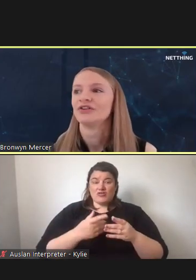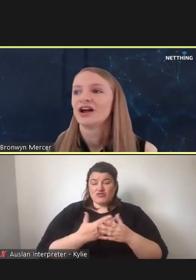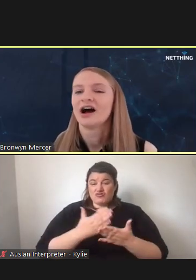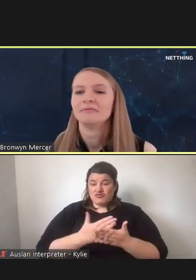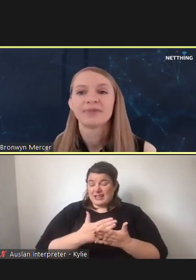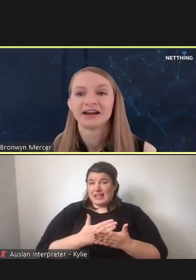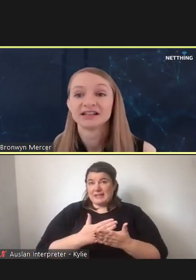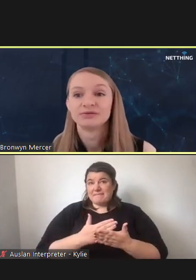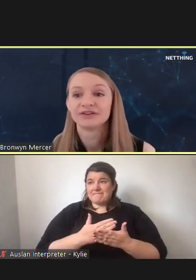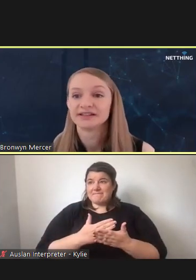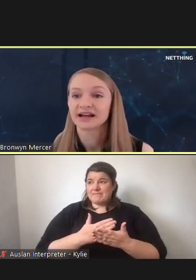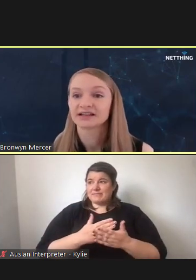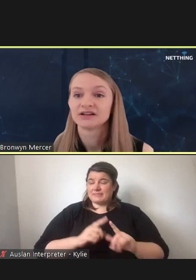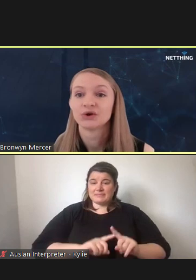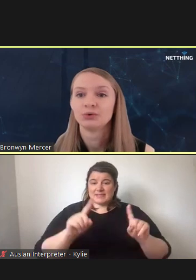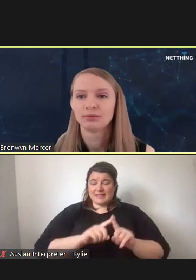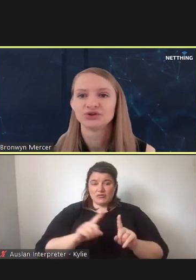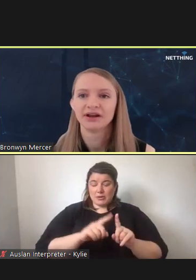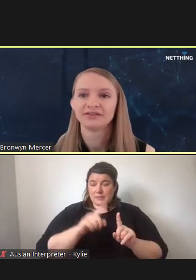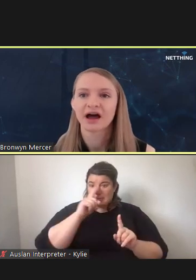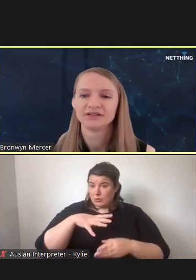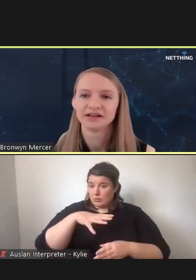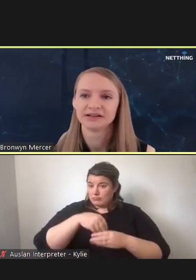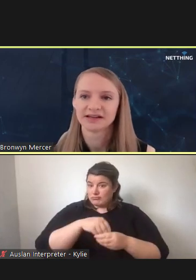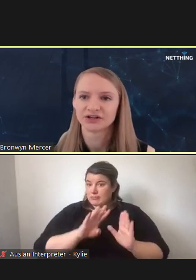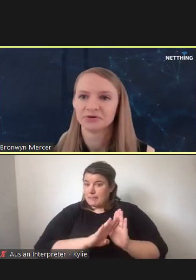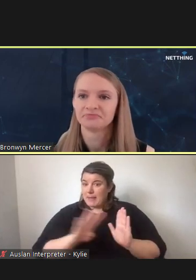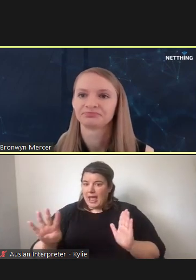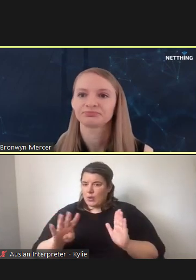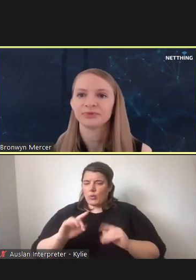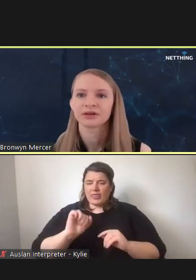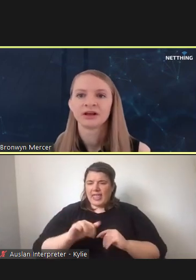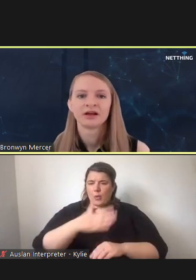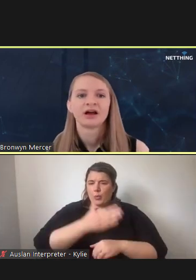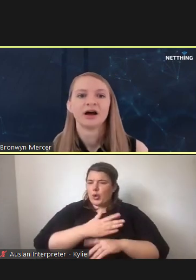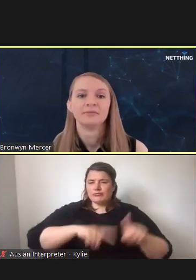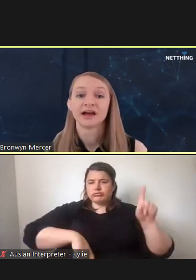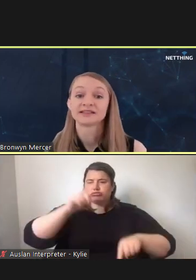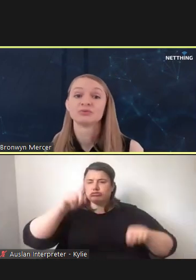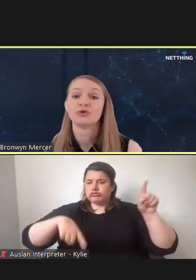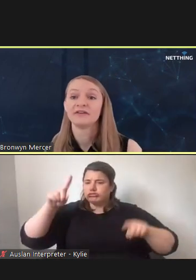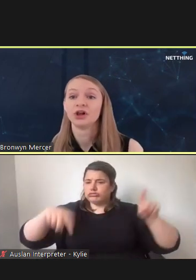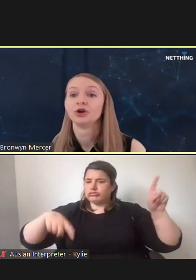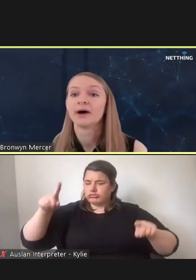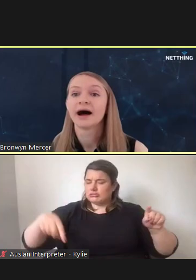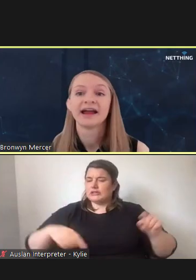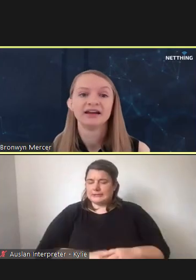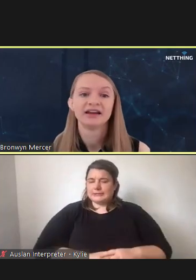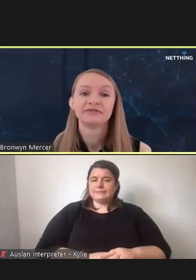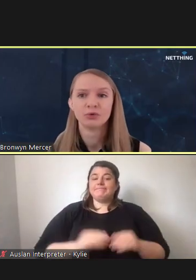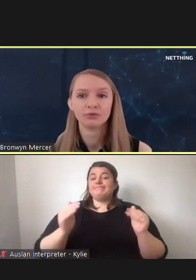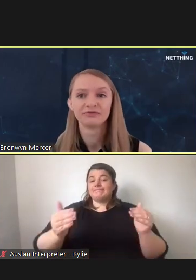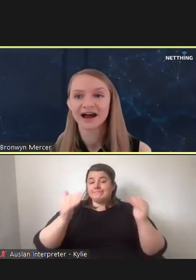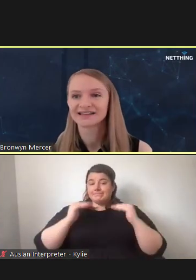of panelists from different sectors who will be joining that particular session. That session will be followed by